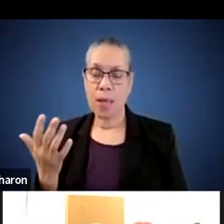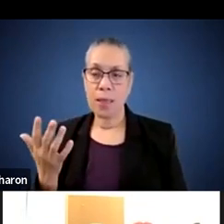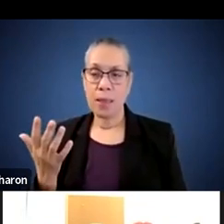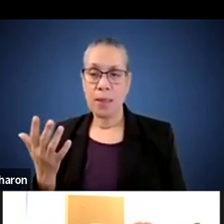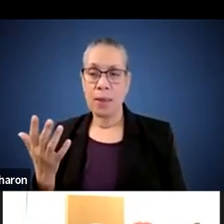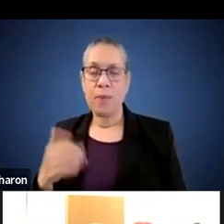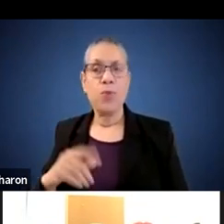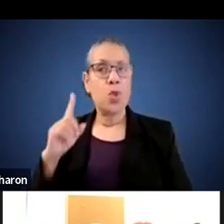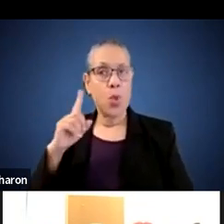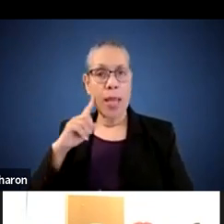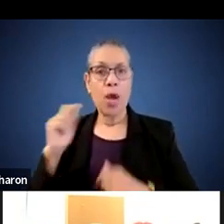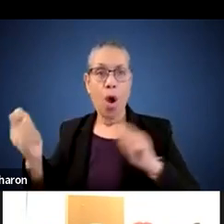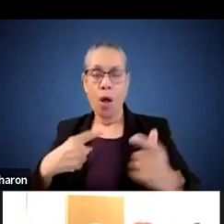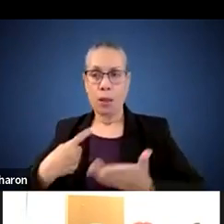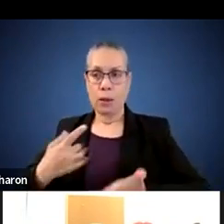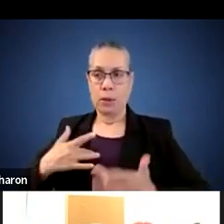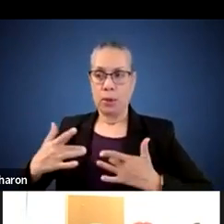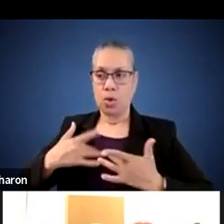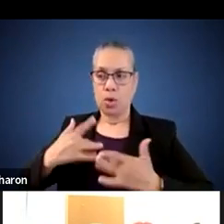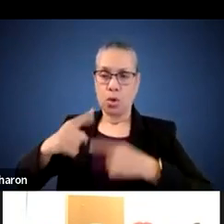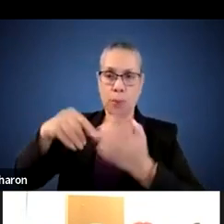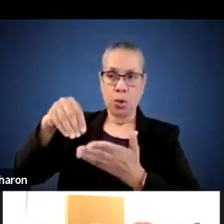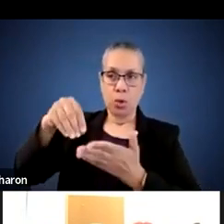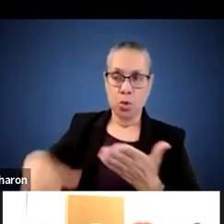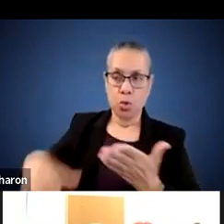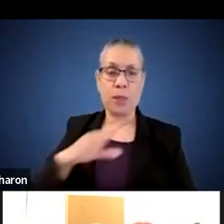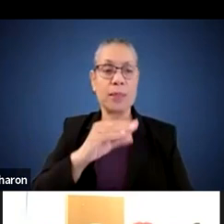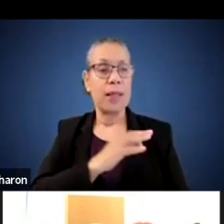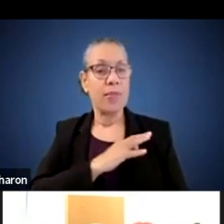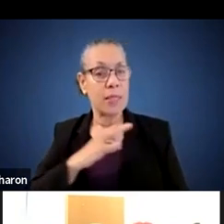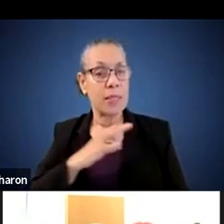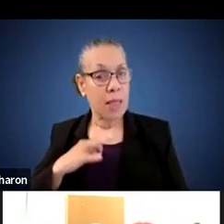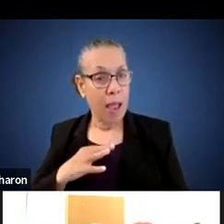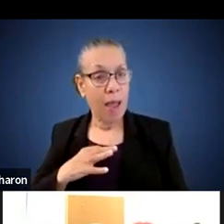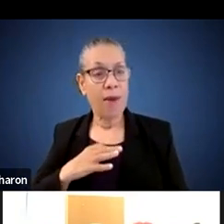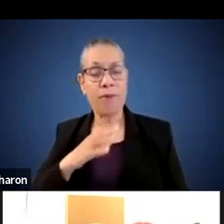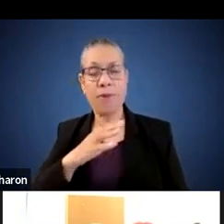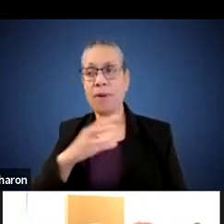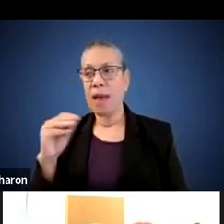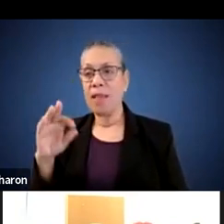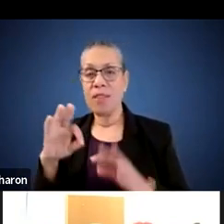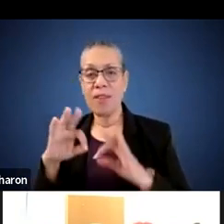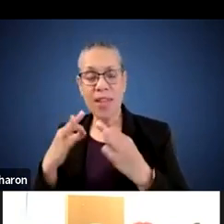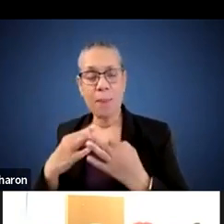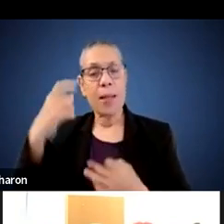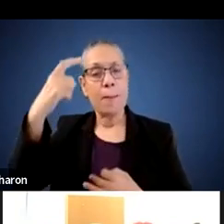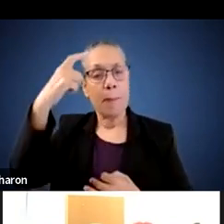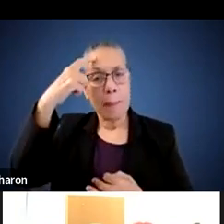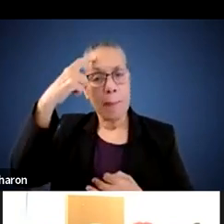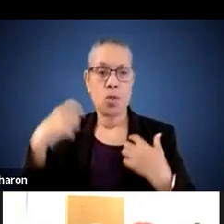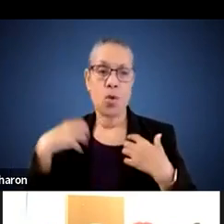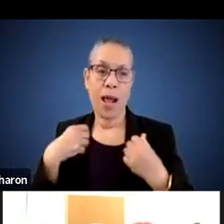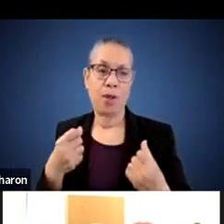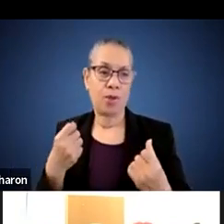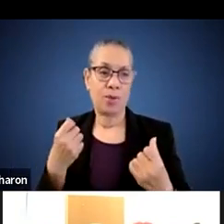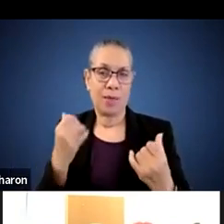we you hear all of us talking about our students and our staffs and our families um mental health in these